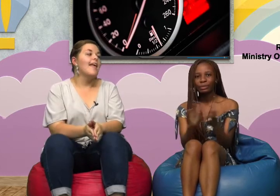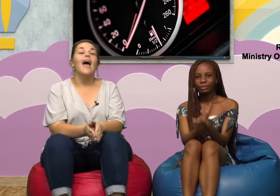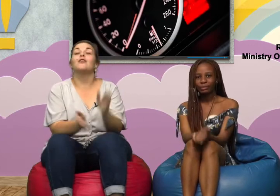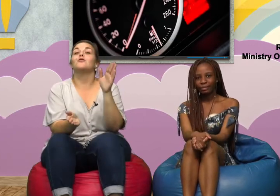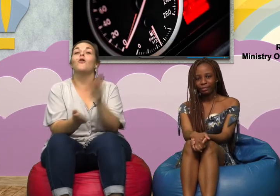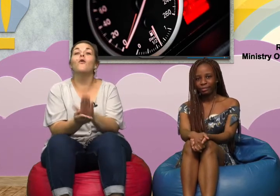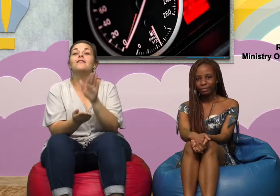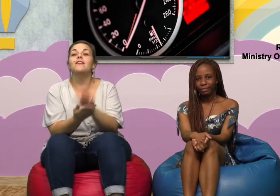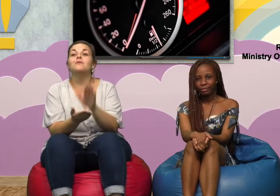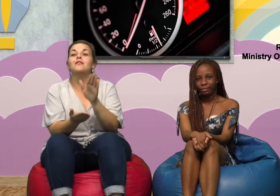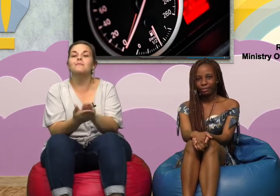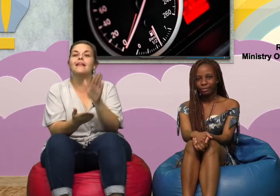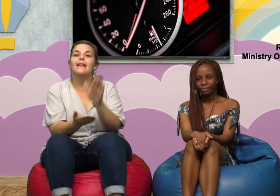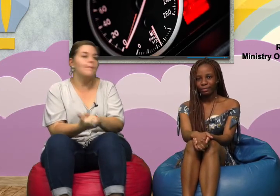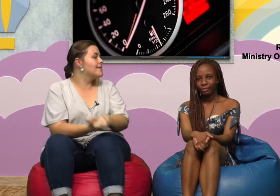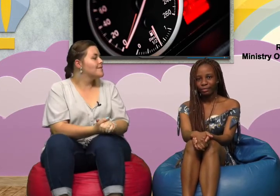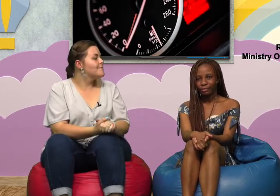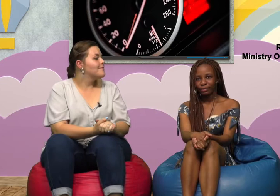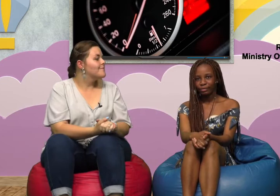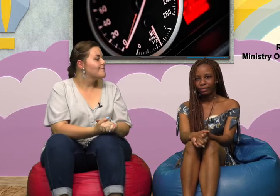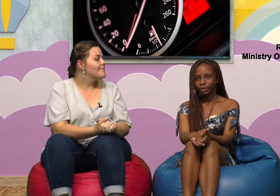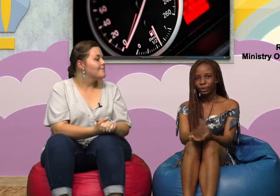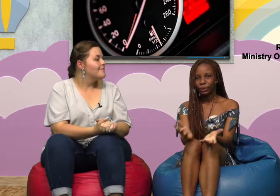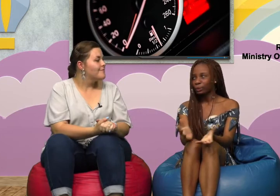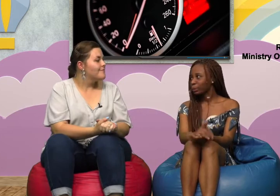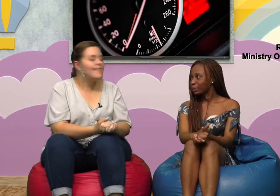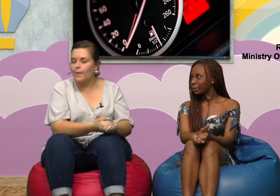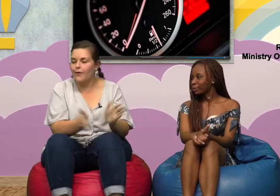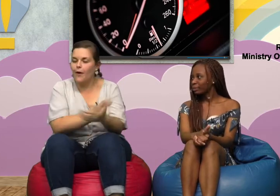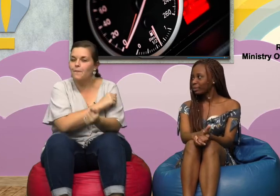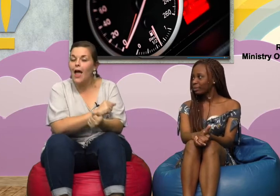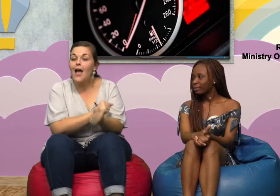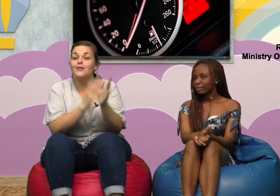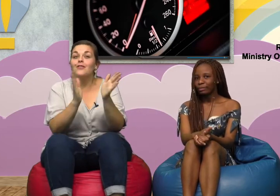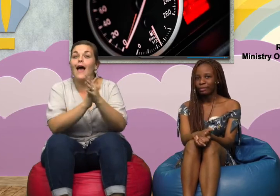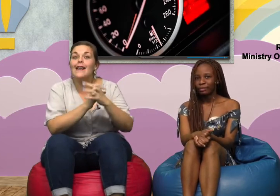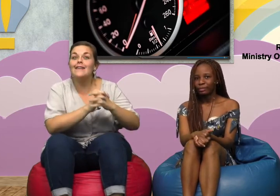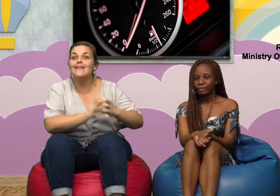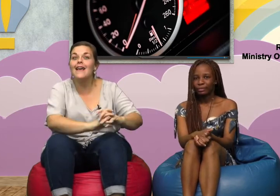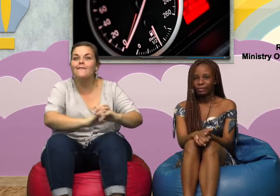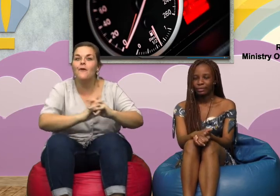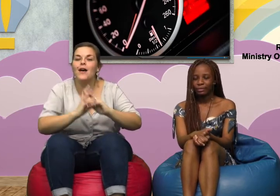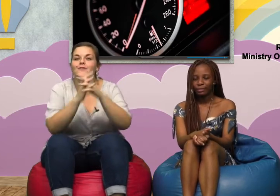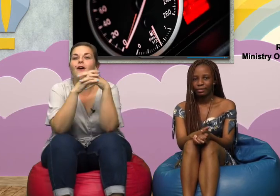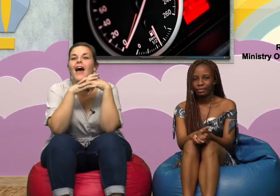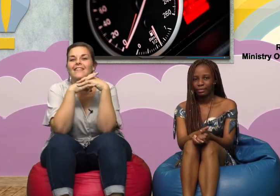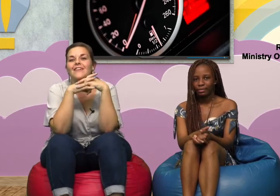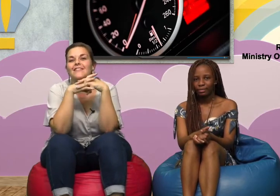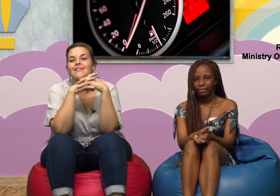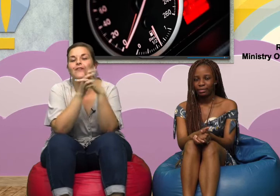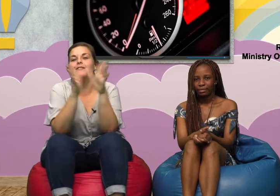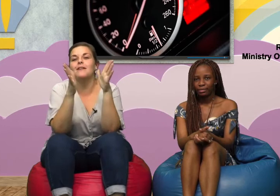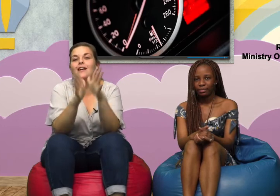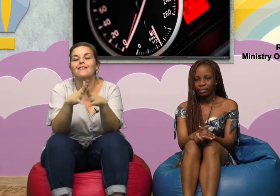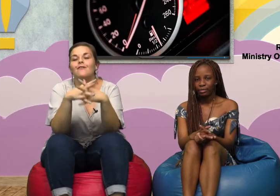and you should always keep to the speed limit true there we go so that is it for us for our active